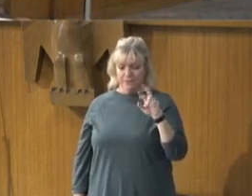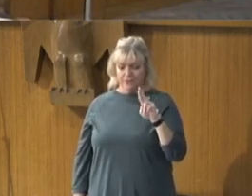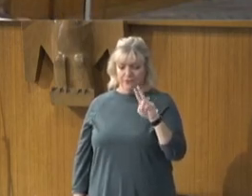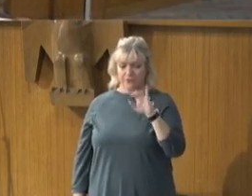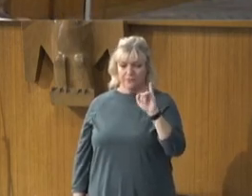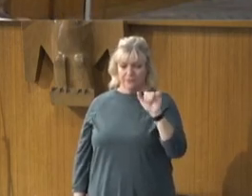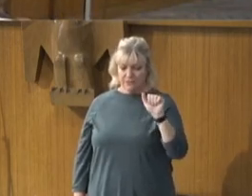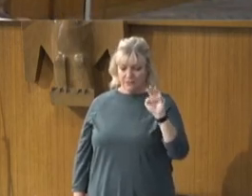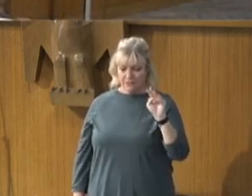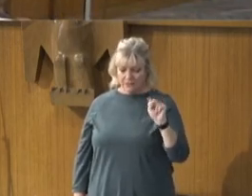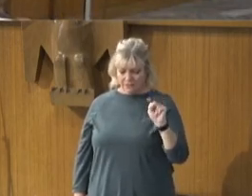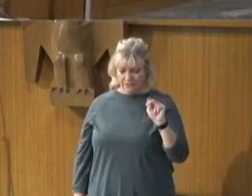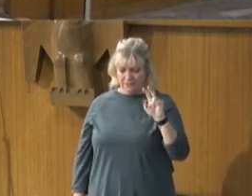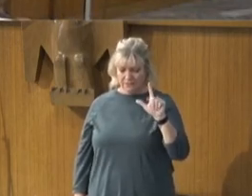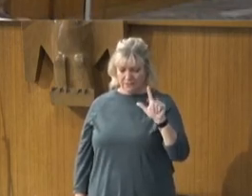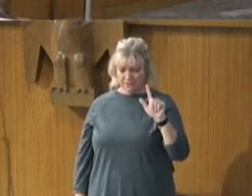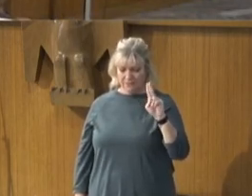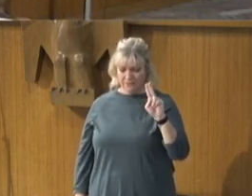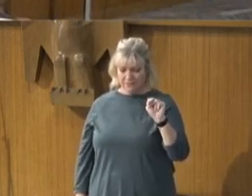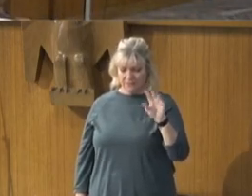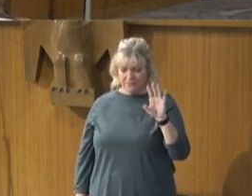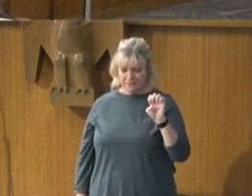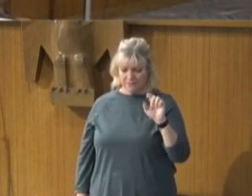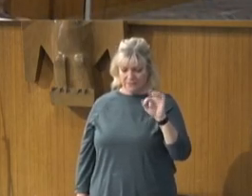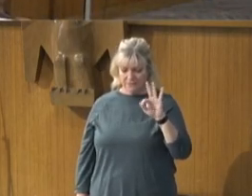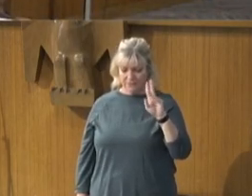Peter Ian Lunsford.